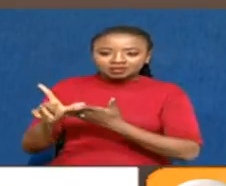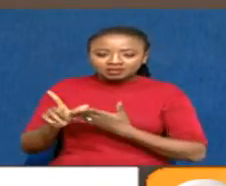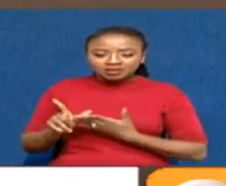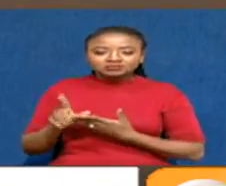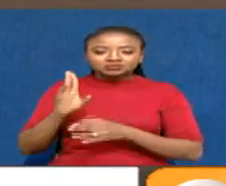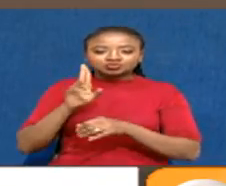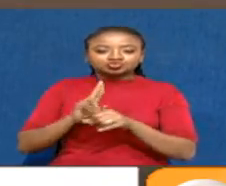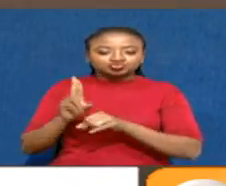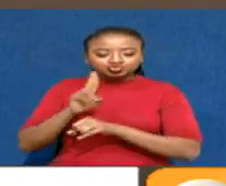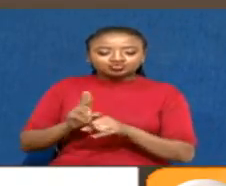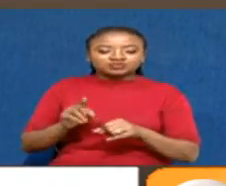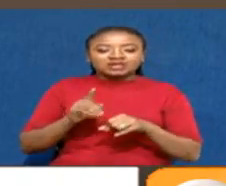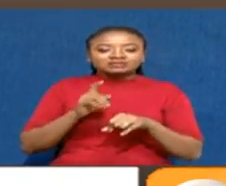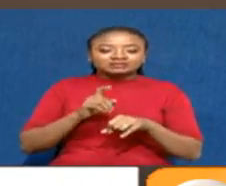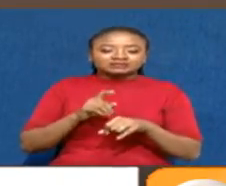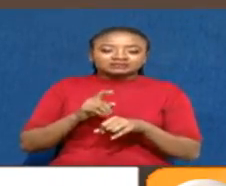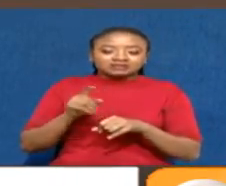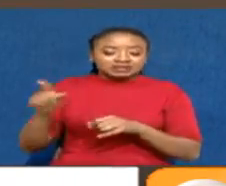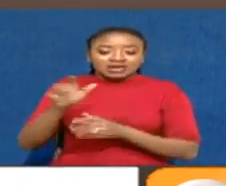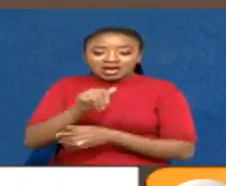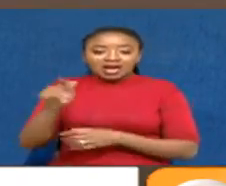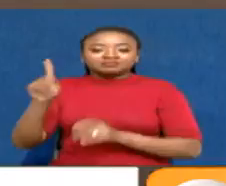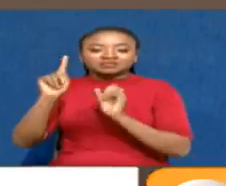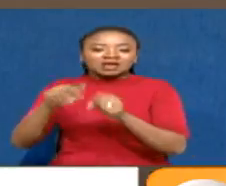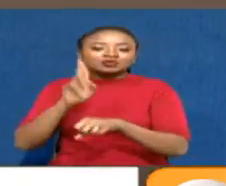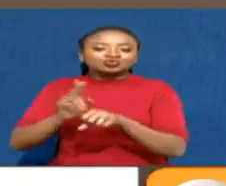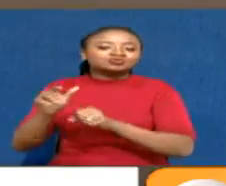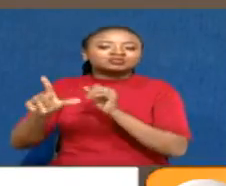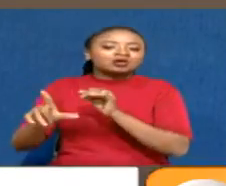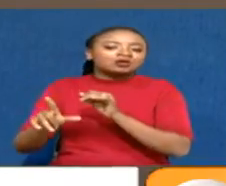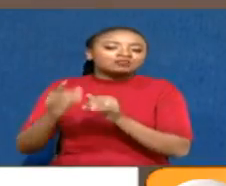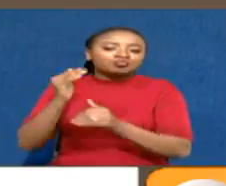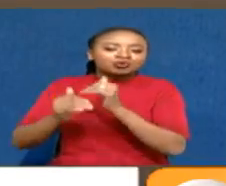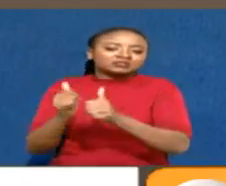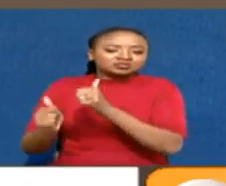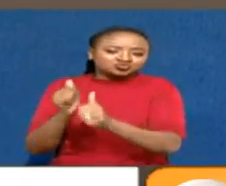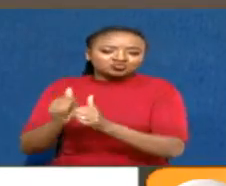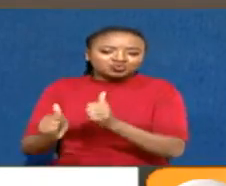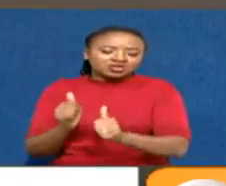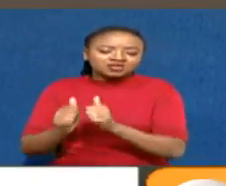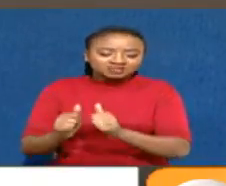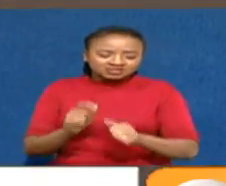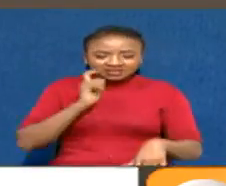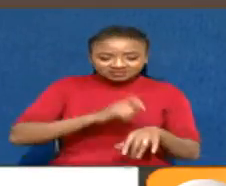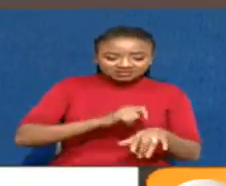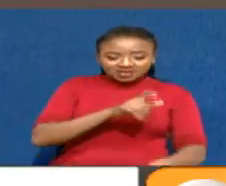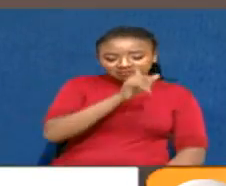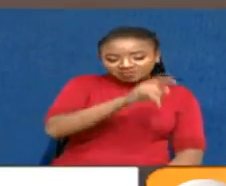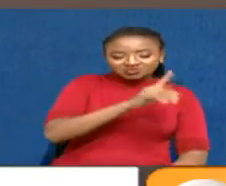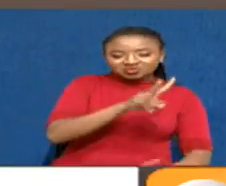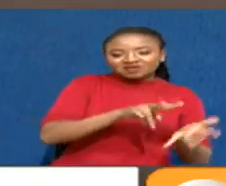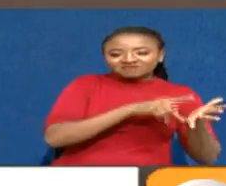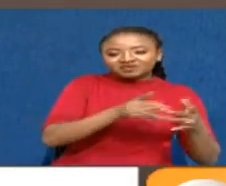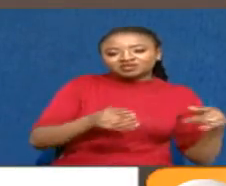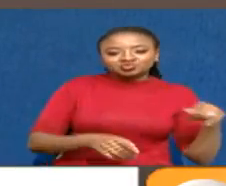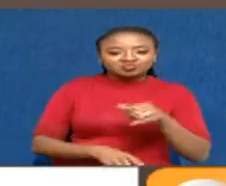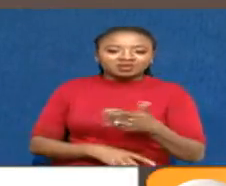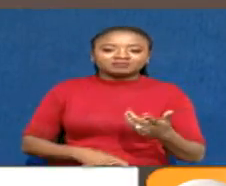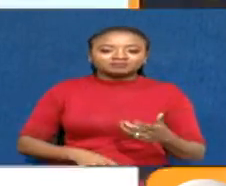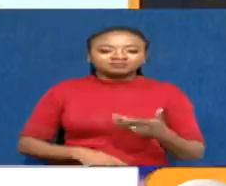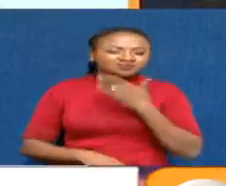default? I think there are more better ways of getting back your money than calling the people on the borrower's contact